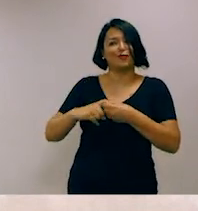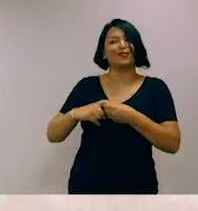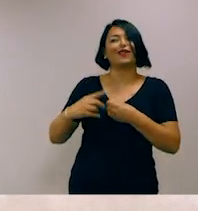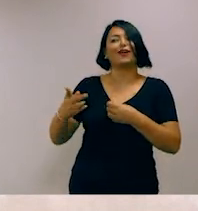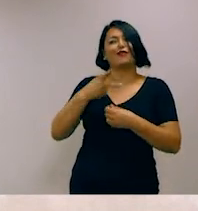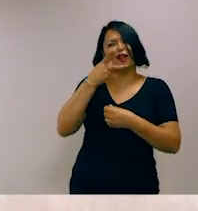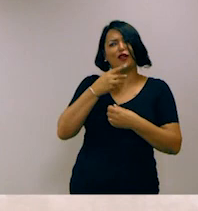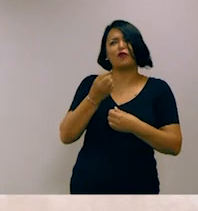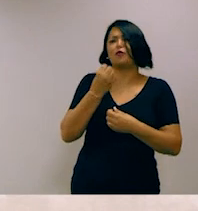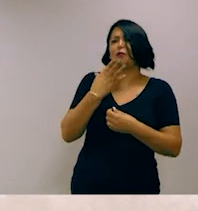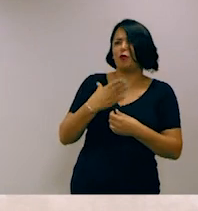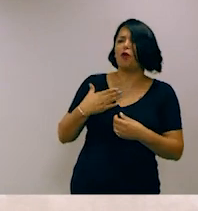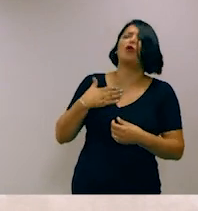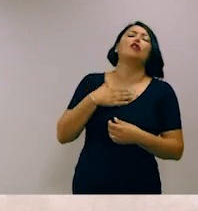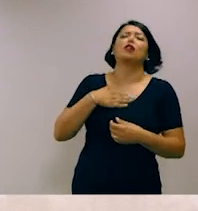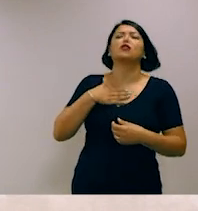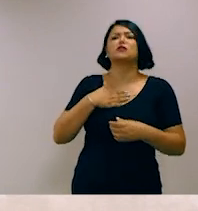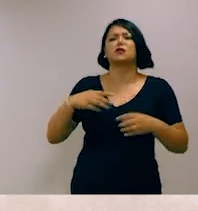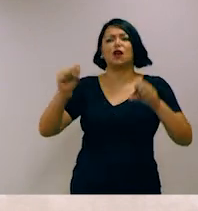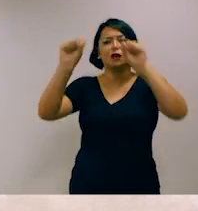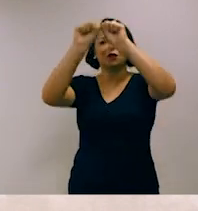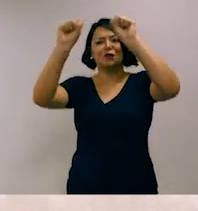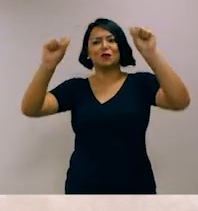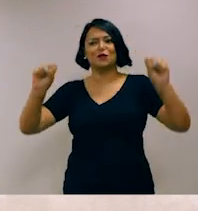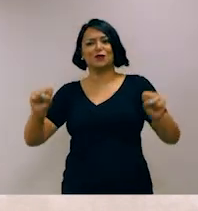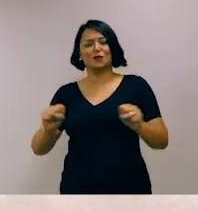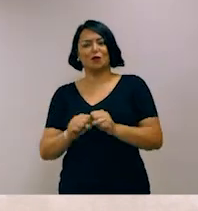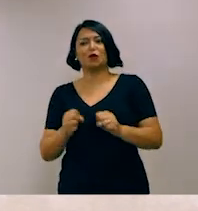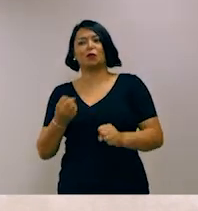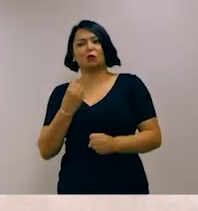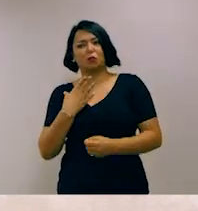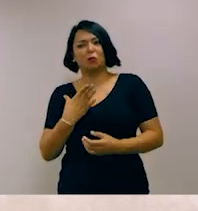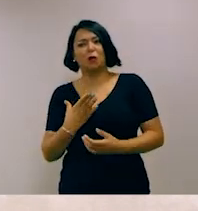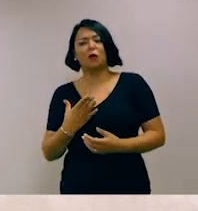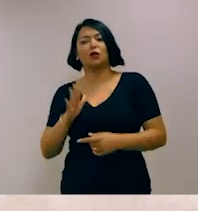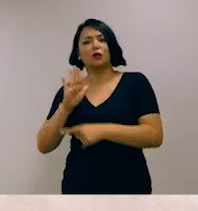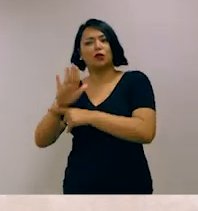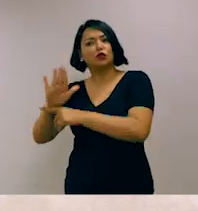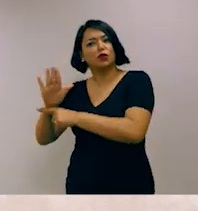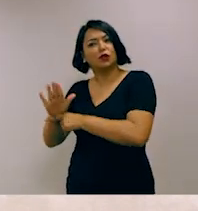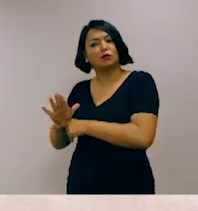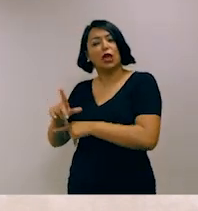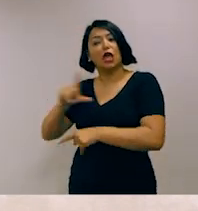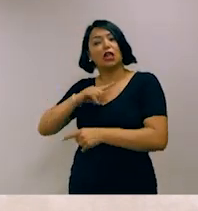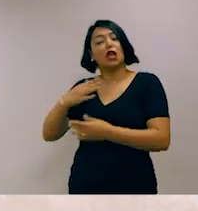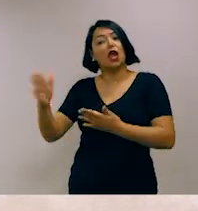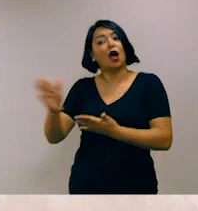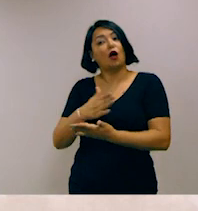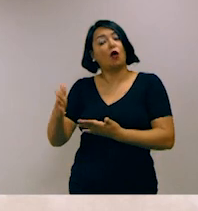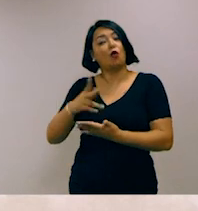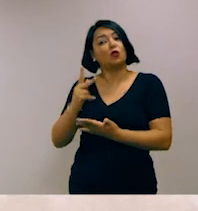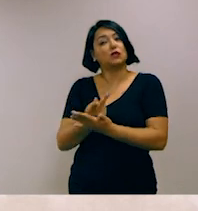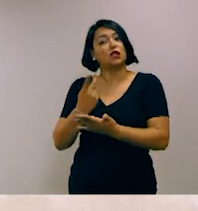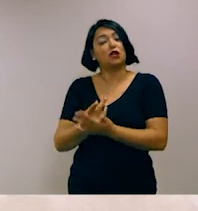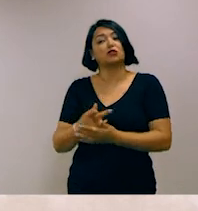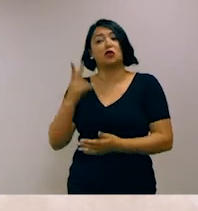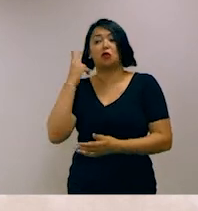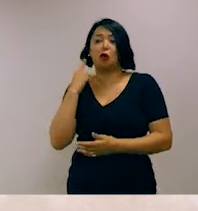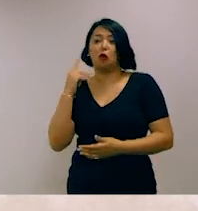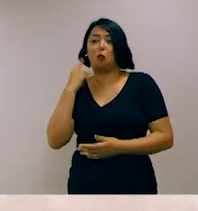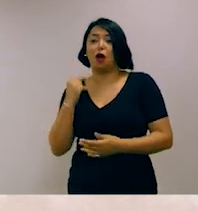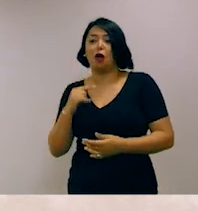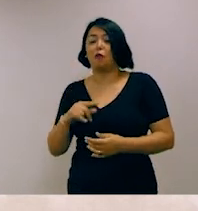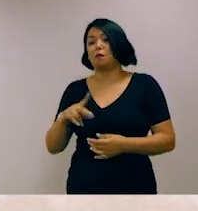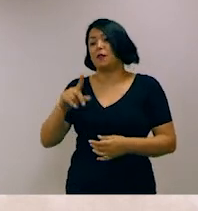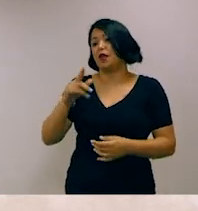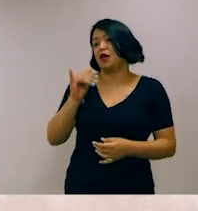errors, they have been giving us extremely positive feedback. And so they are now counting on the system, and some material errors